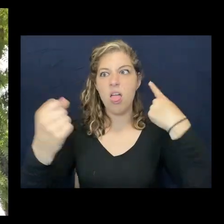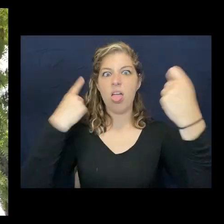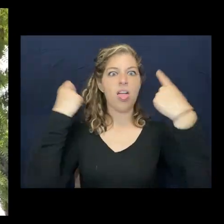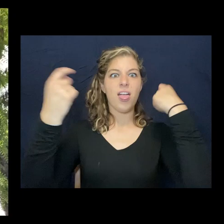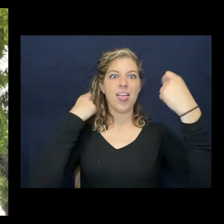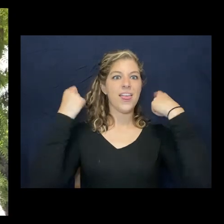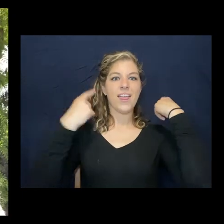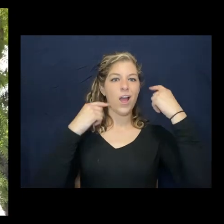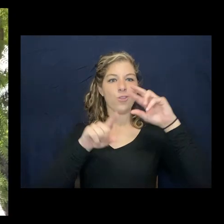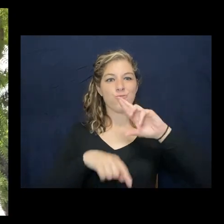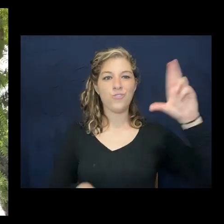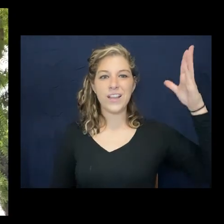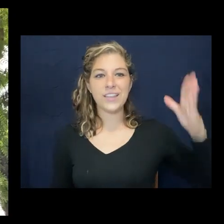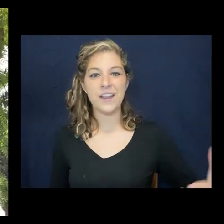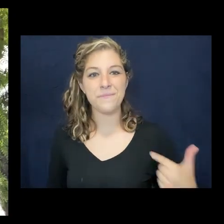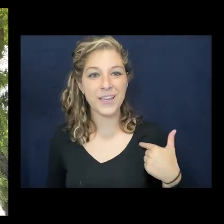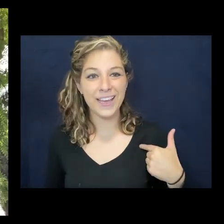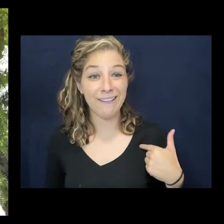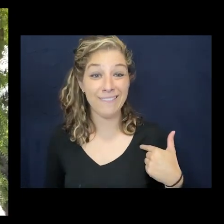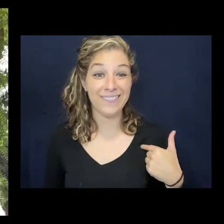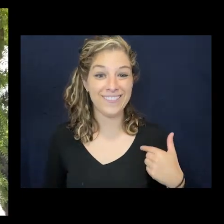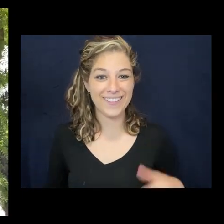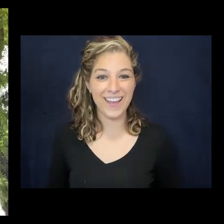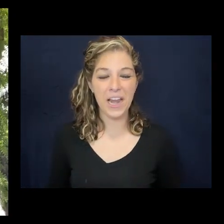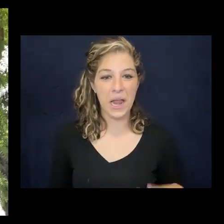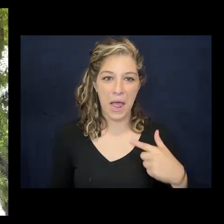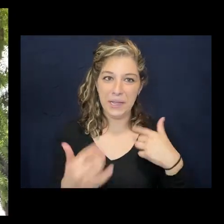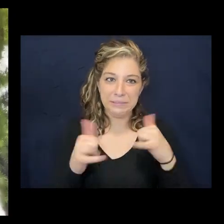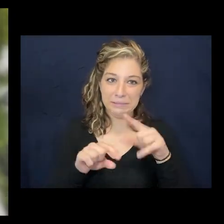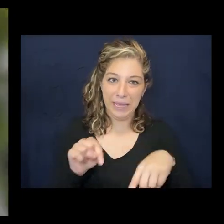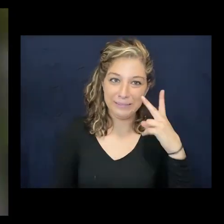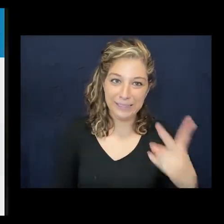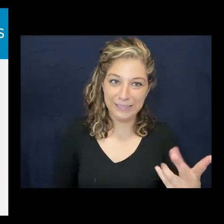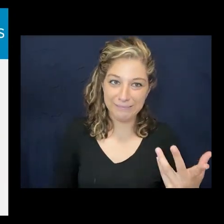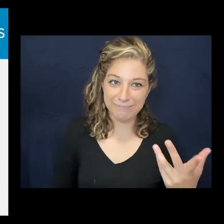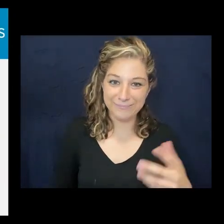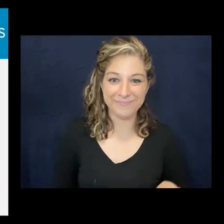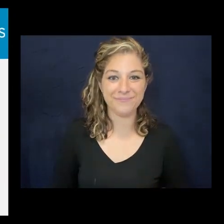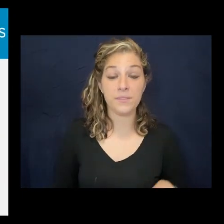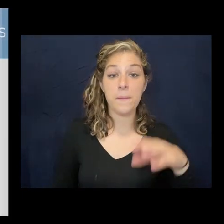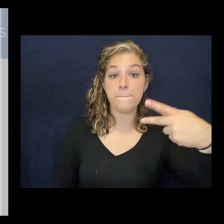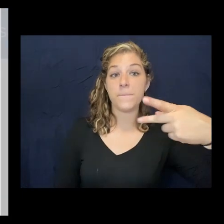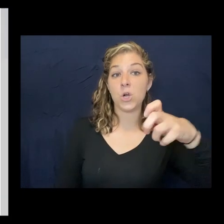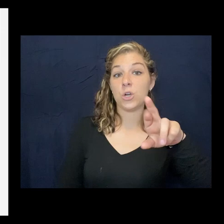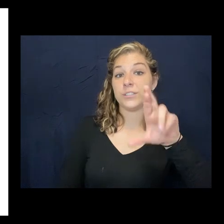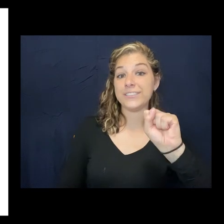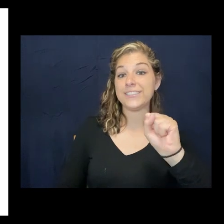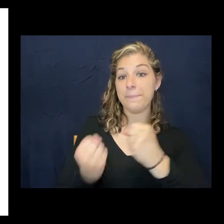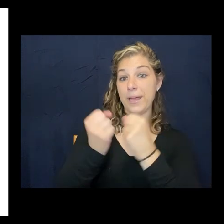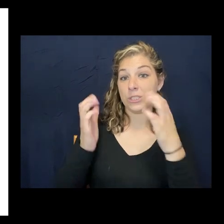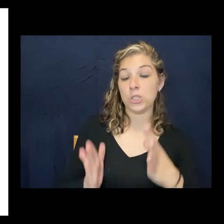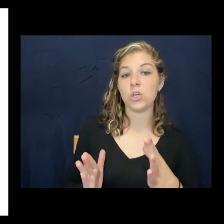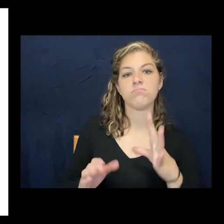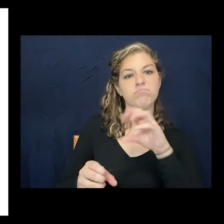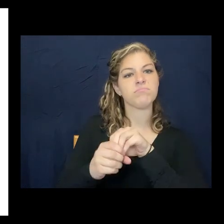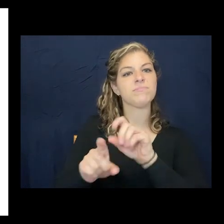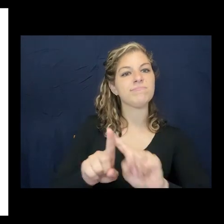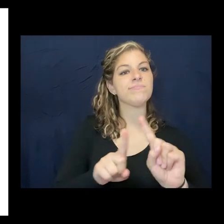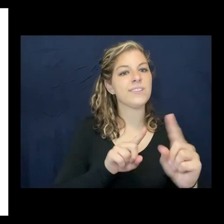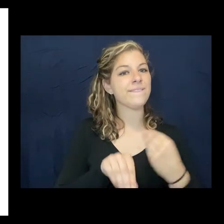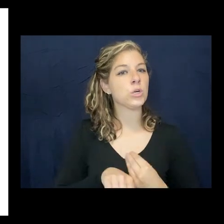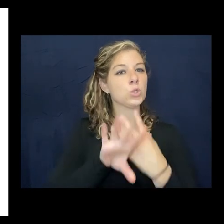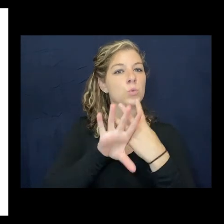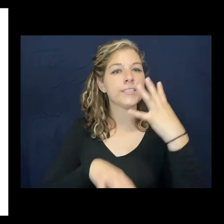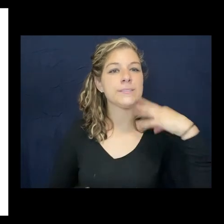come flying to the right side of you, which I still can't see. Pearl's ambassadors participated in a number